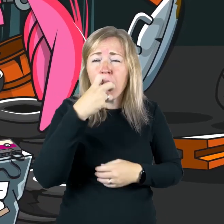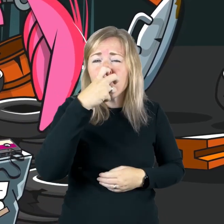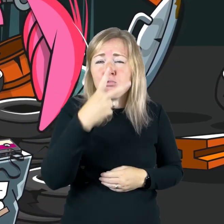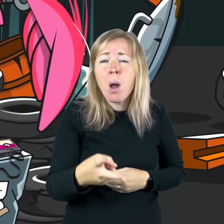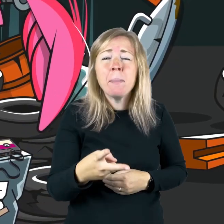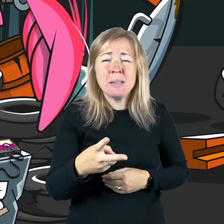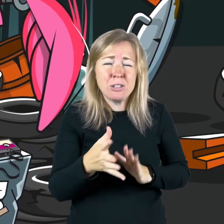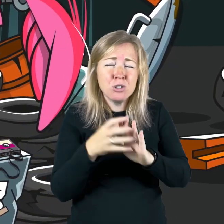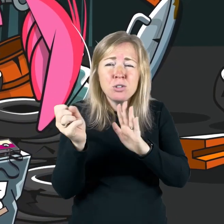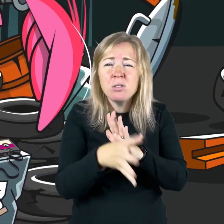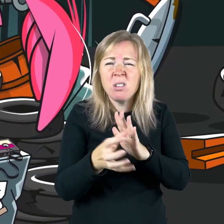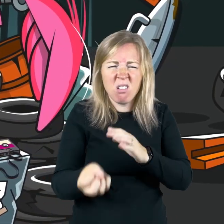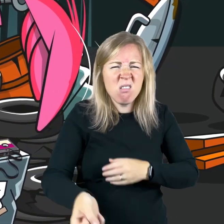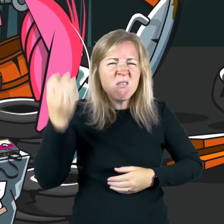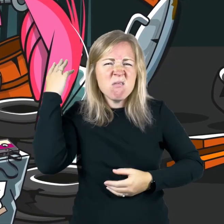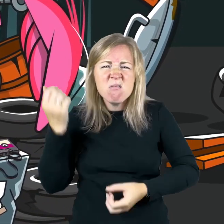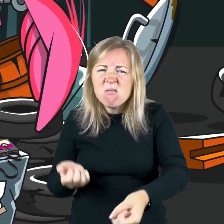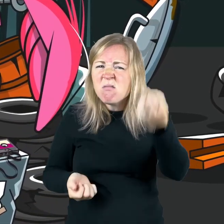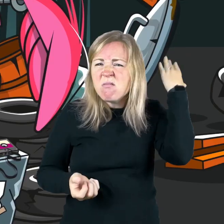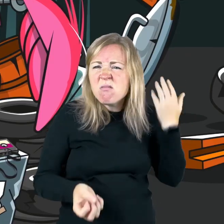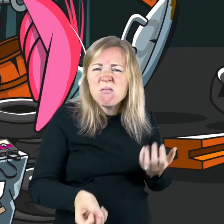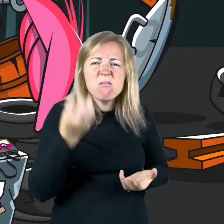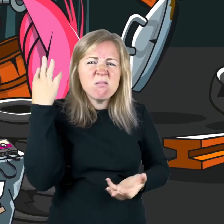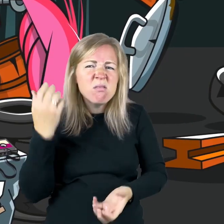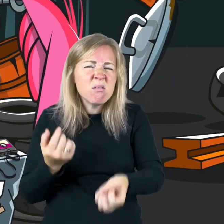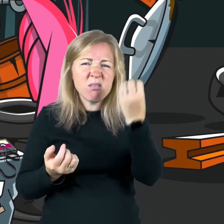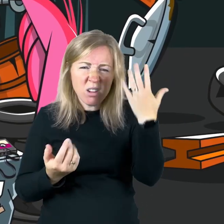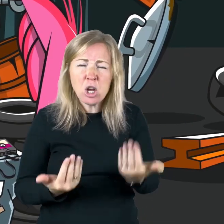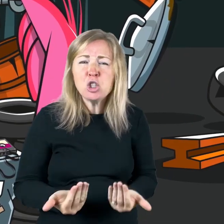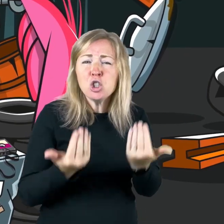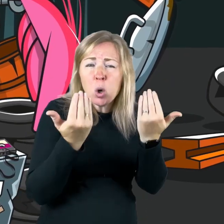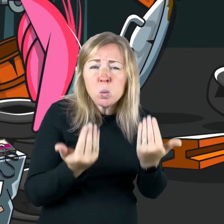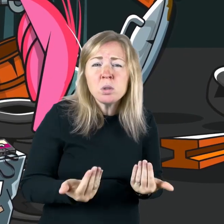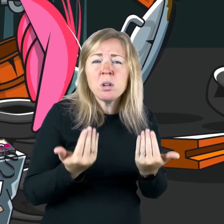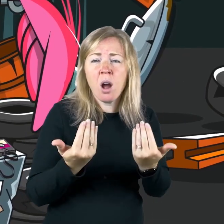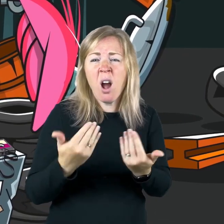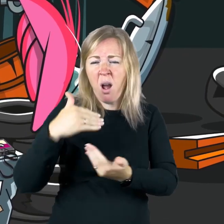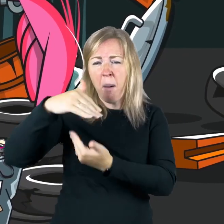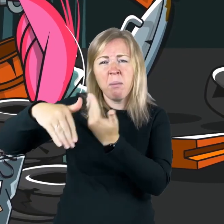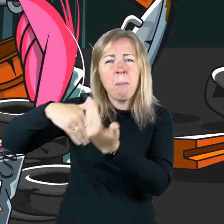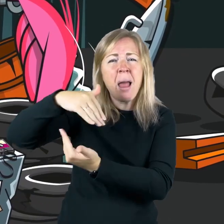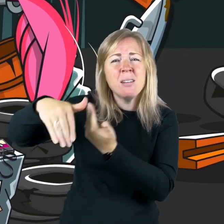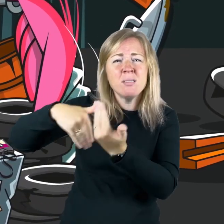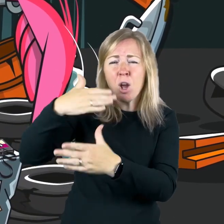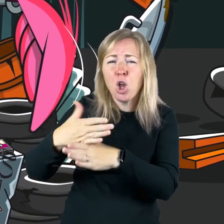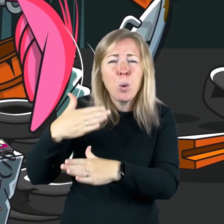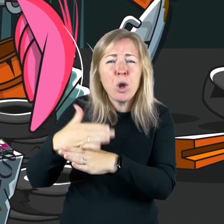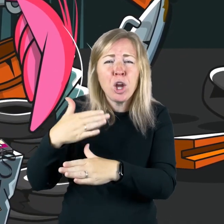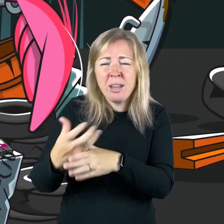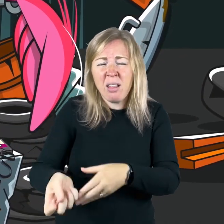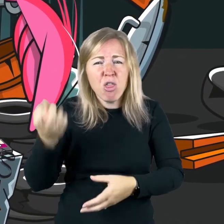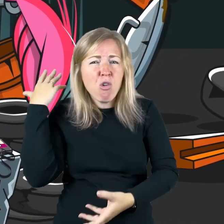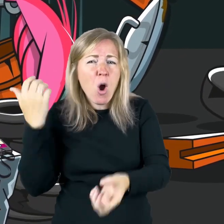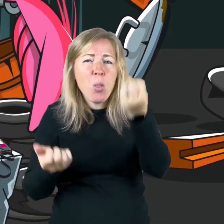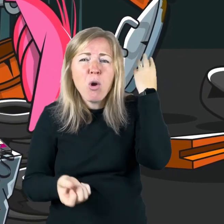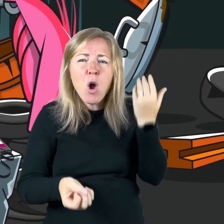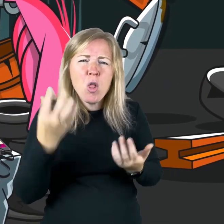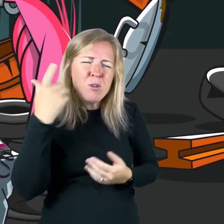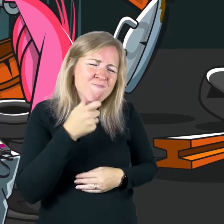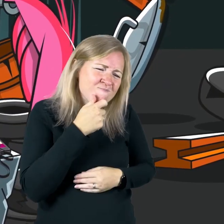rubbish, tossing out bits she didn't need, toppled toasters and busted blenders.